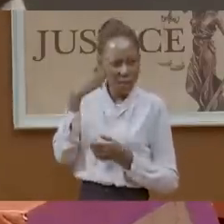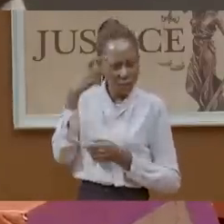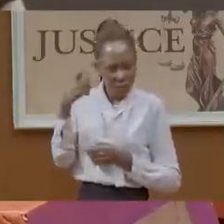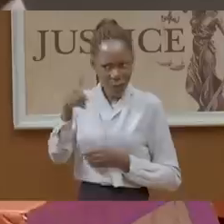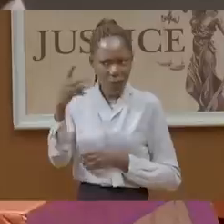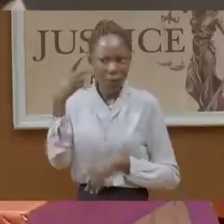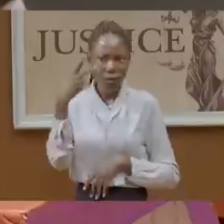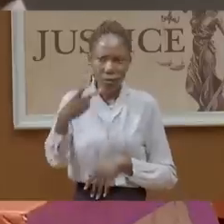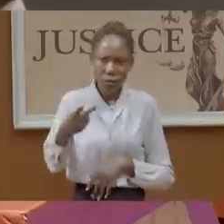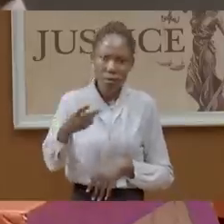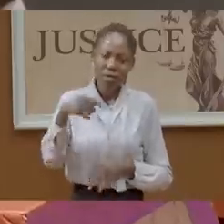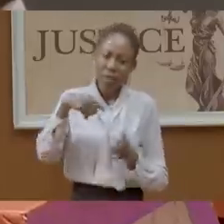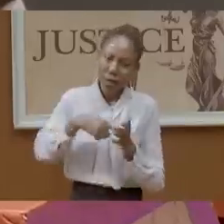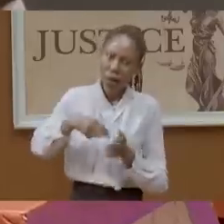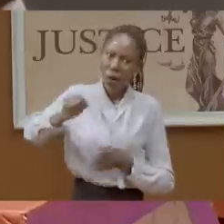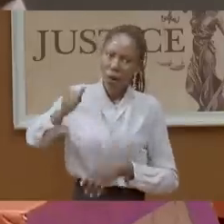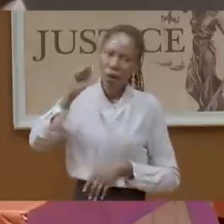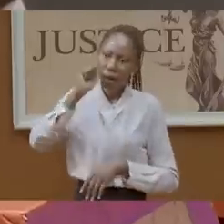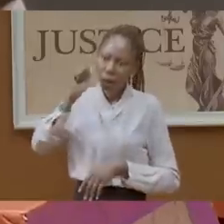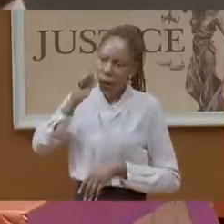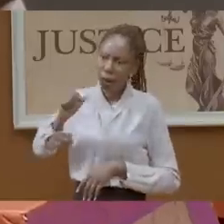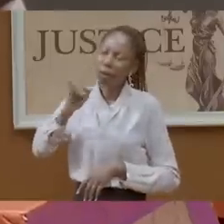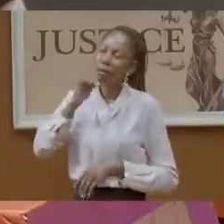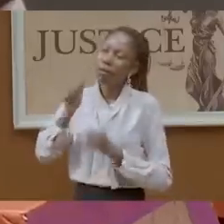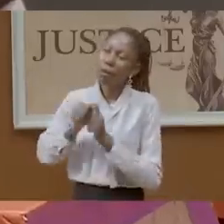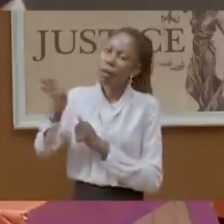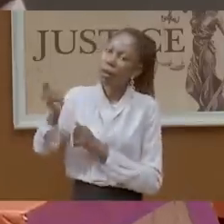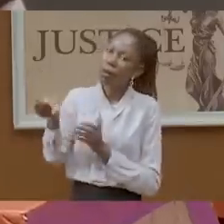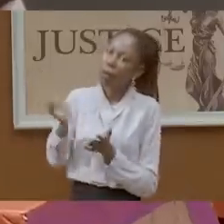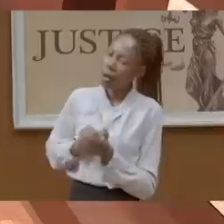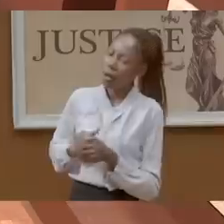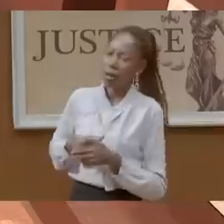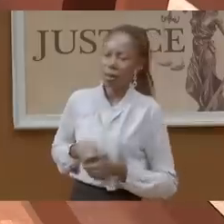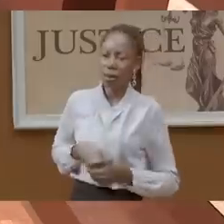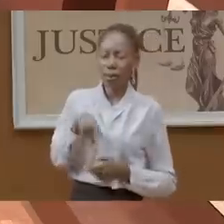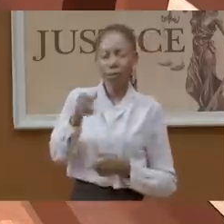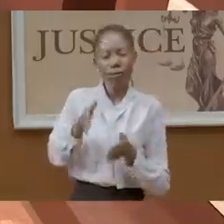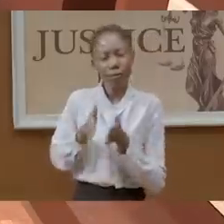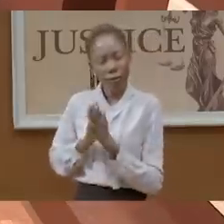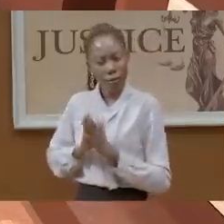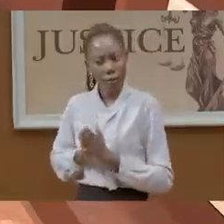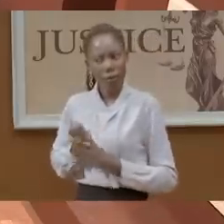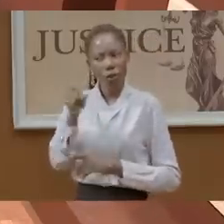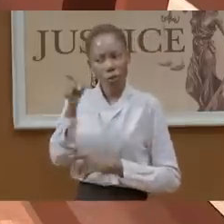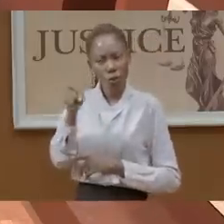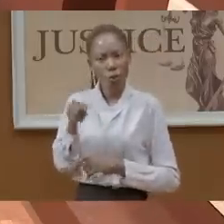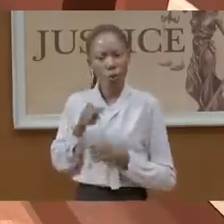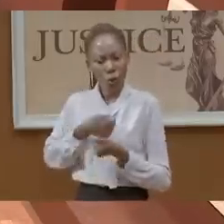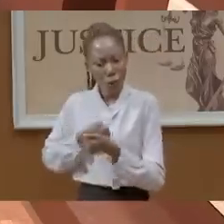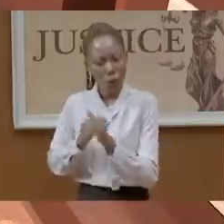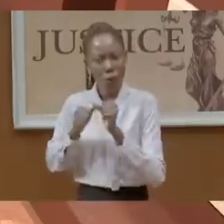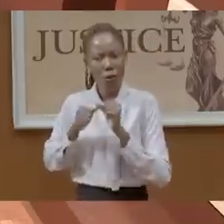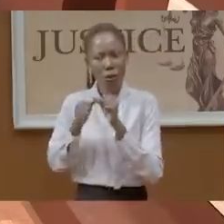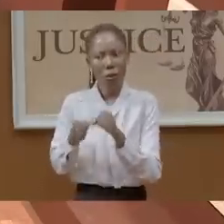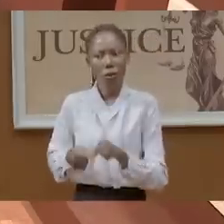I saw Uremu stay with him. I called him. I said, are you still going to Uremu? In fact, he didn't deny. You know when I say, you